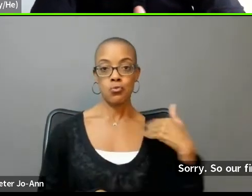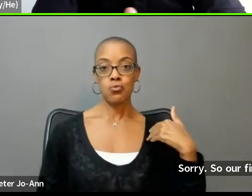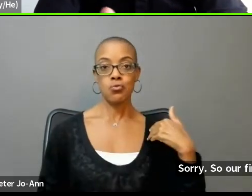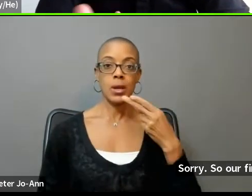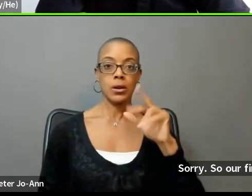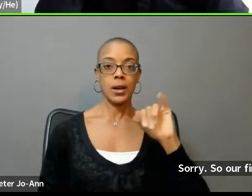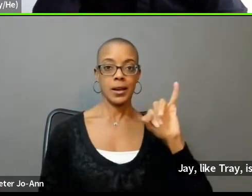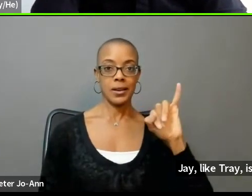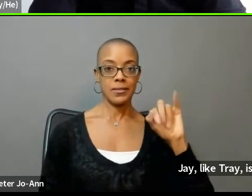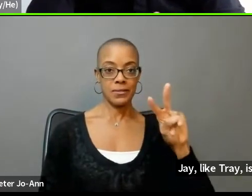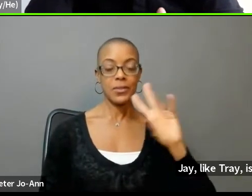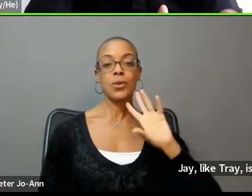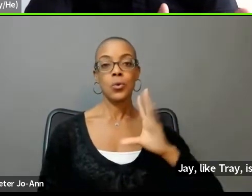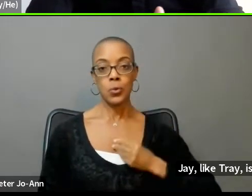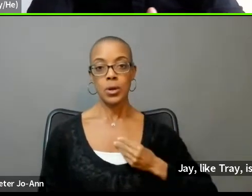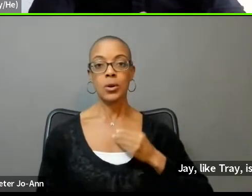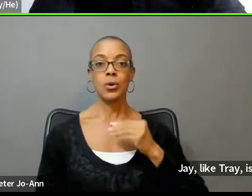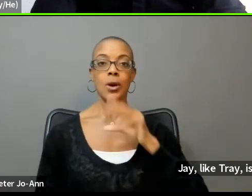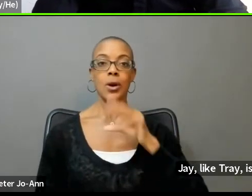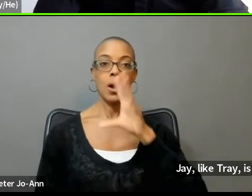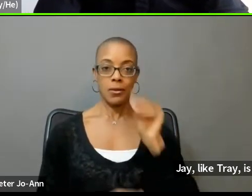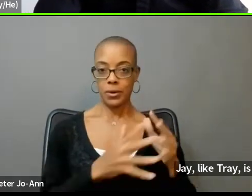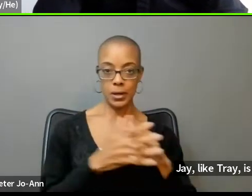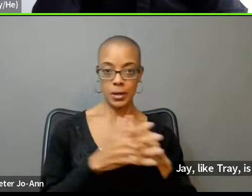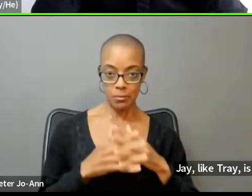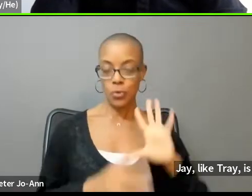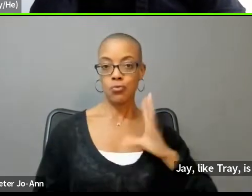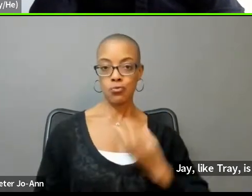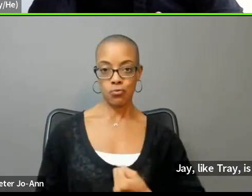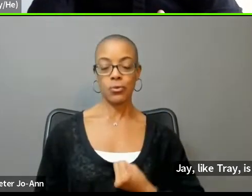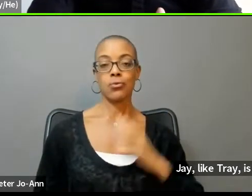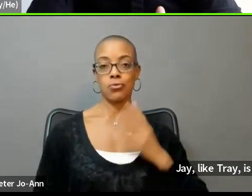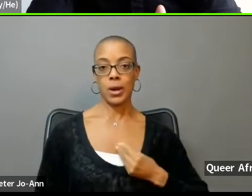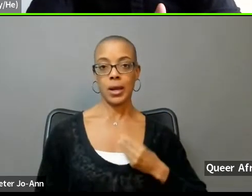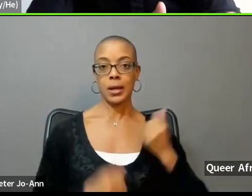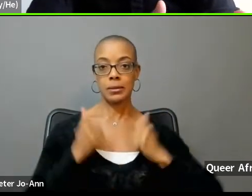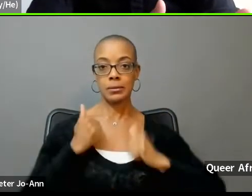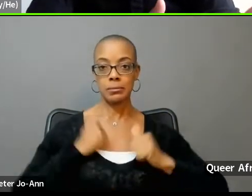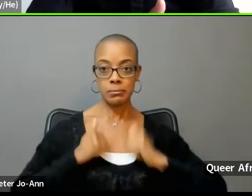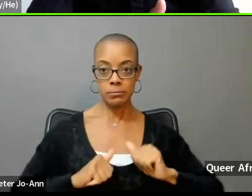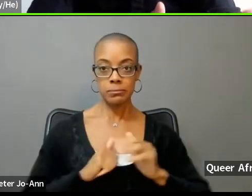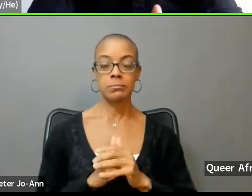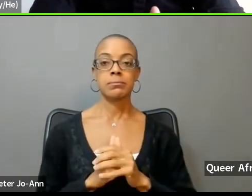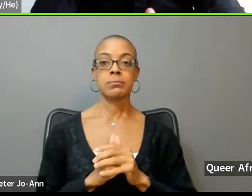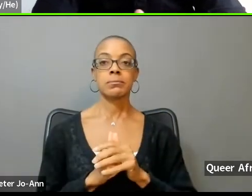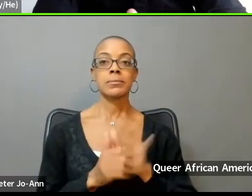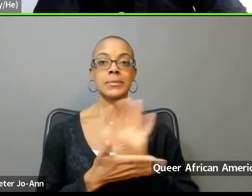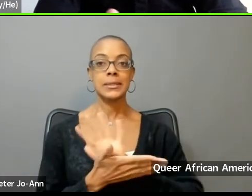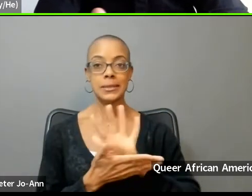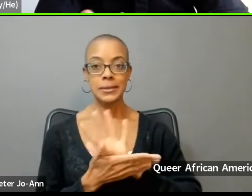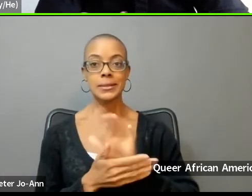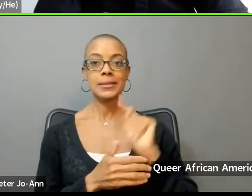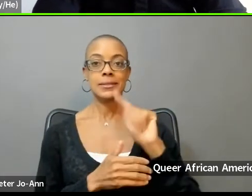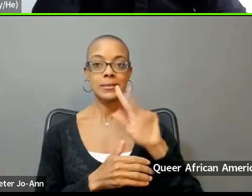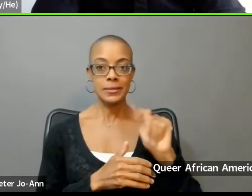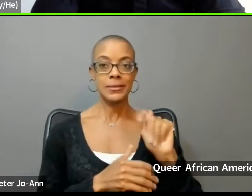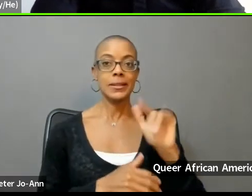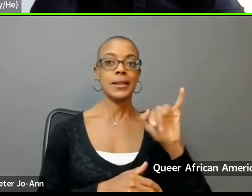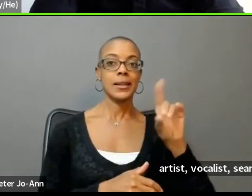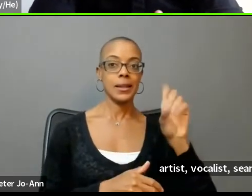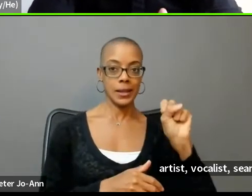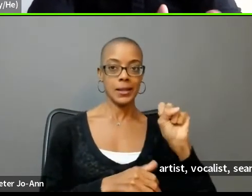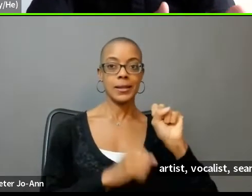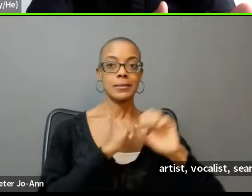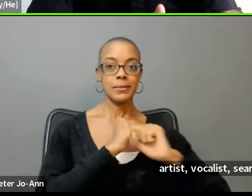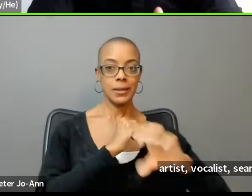African American drag entertainer, recording artist, vocalist, film, stage, television actor, and AIDS activist, originally from